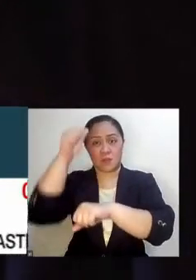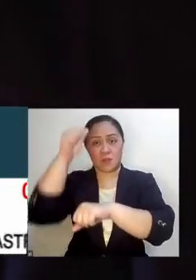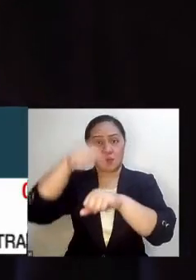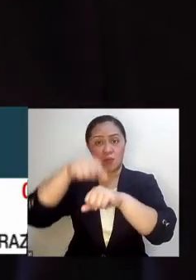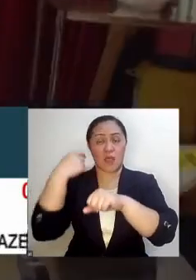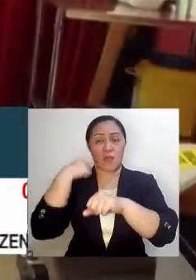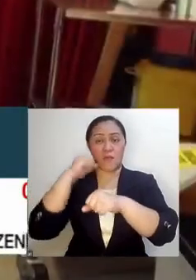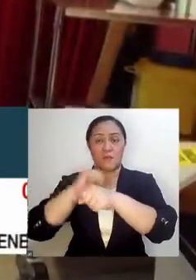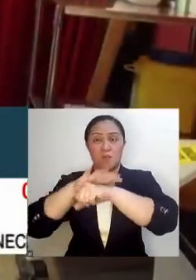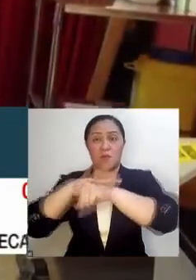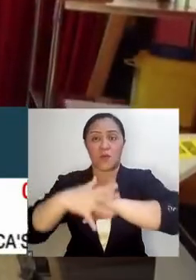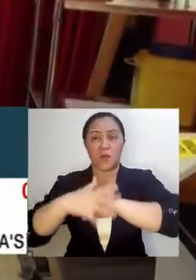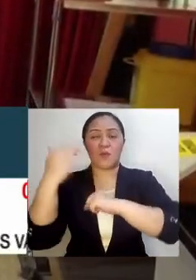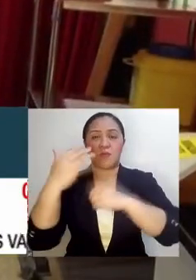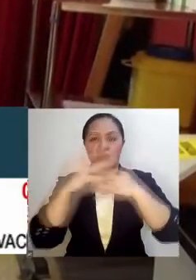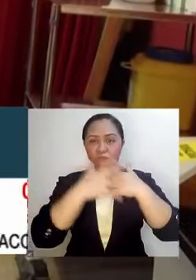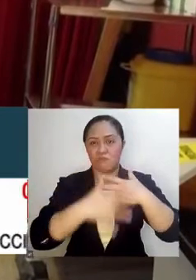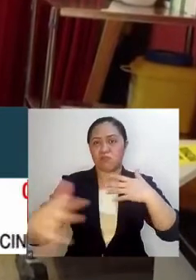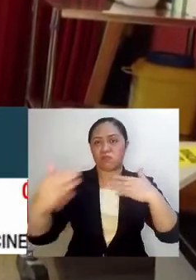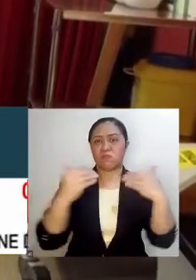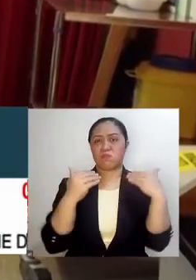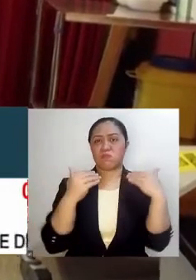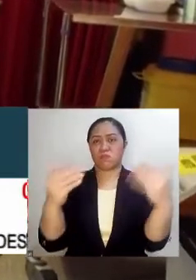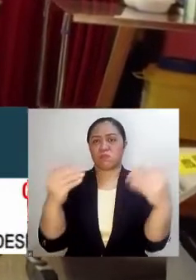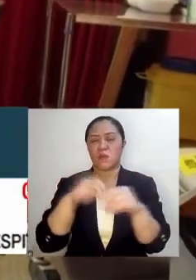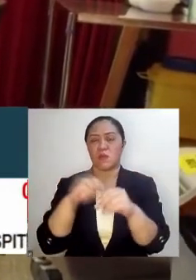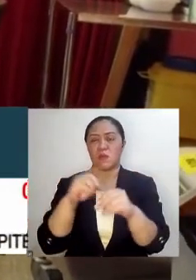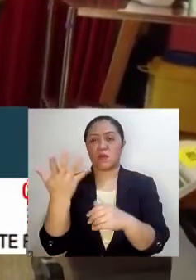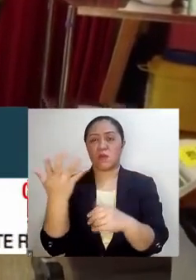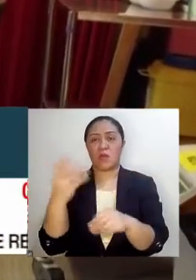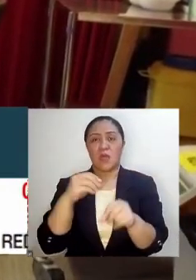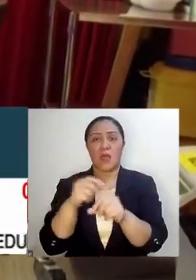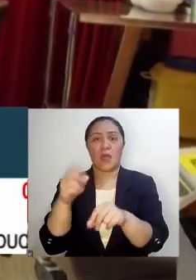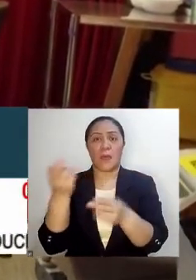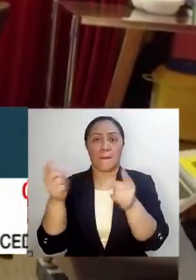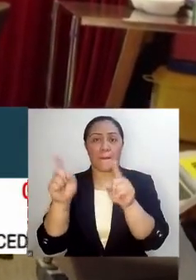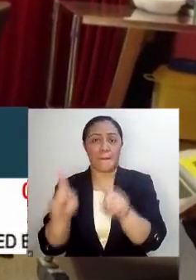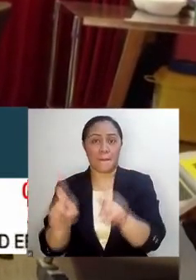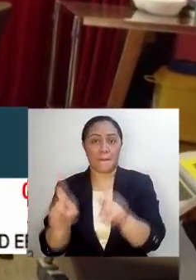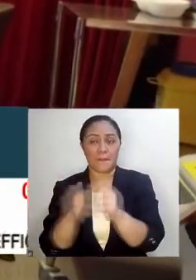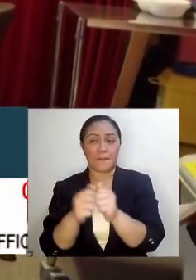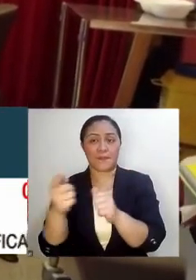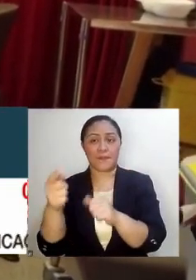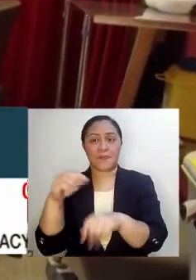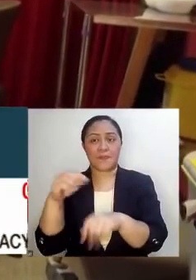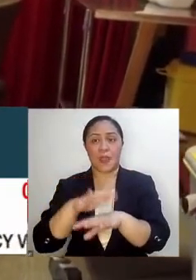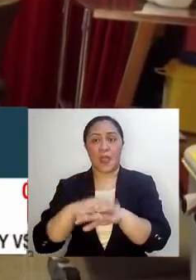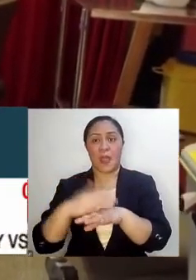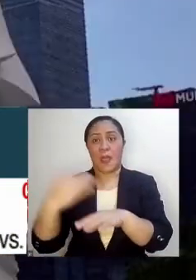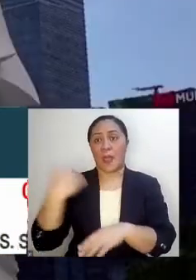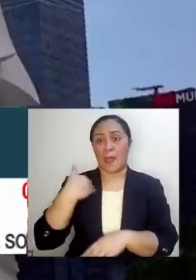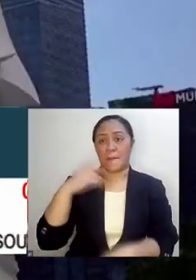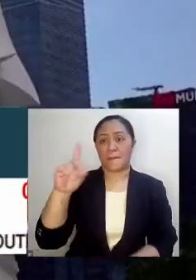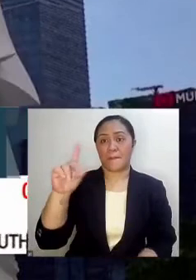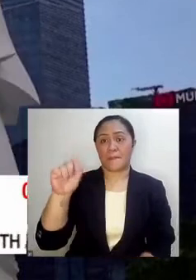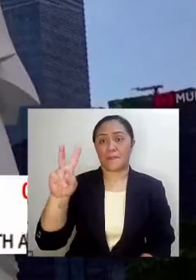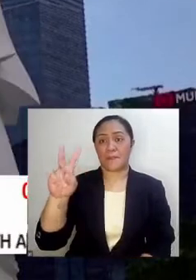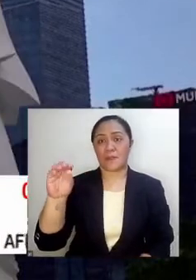the event from its usual home in the Swiss Alps. It will, however, return to Davos in January 2022.